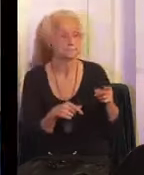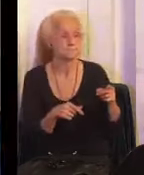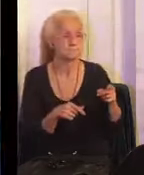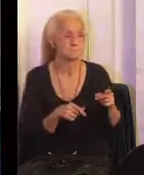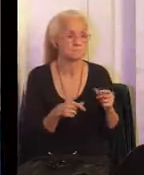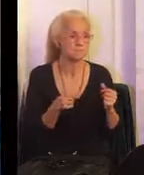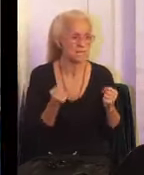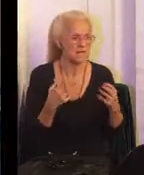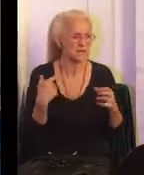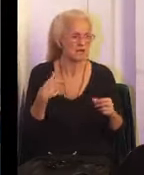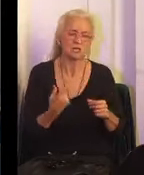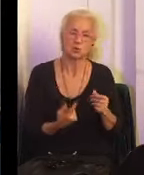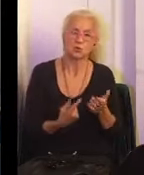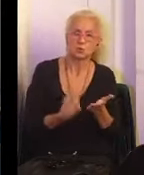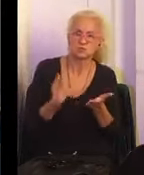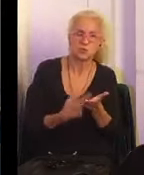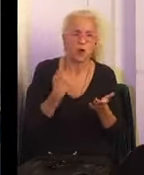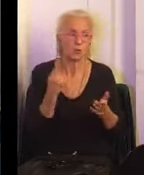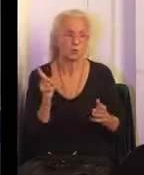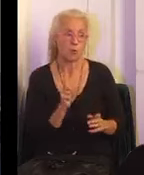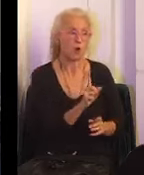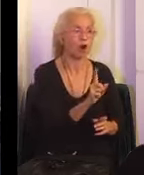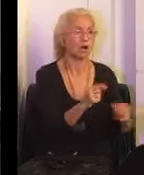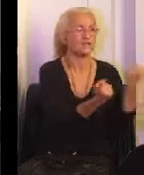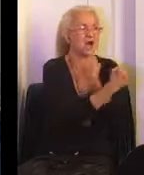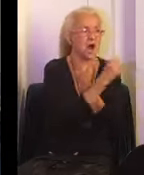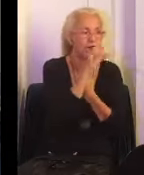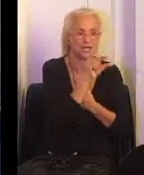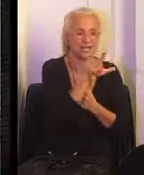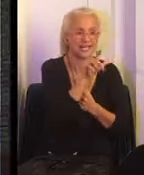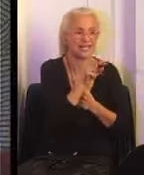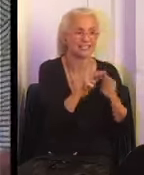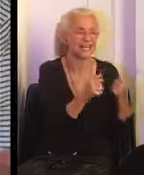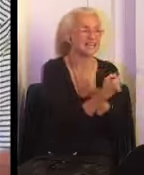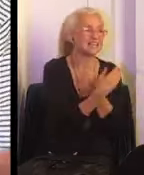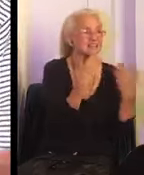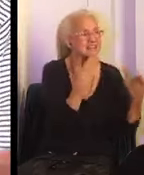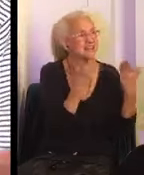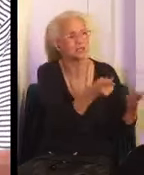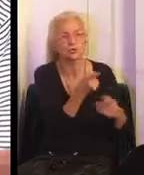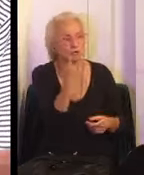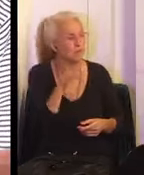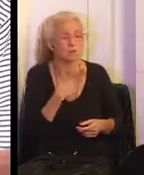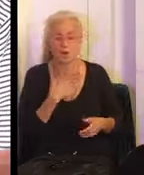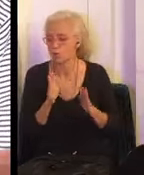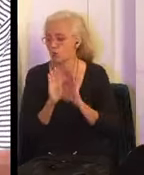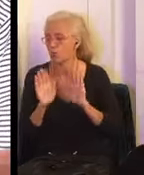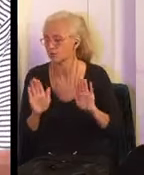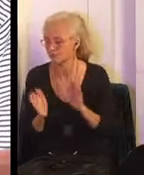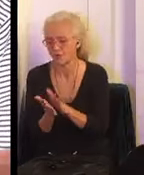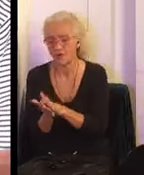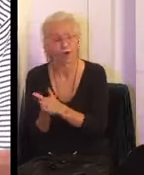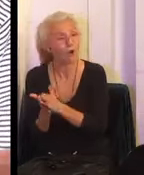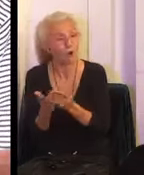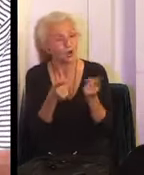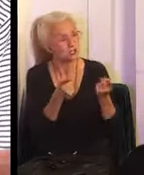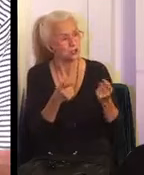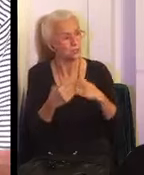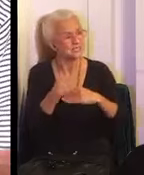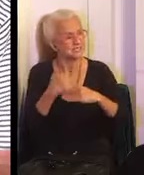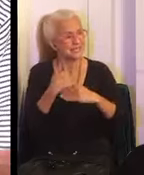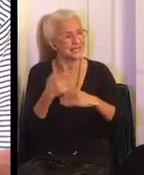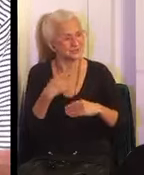Many of us at one time or another would walk up to Glenn and hug him and thank him for the wonderful cards that he sent